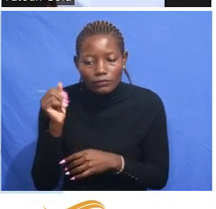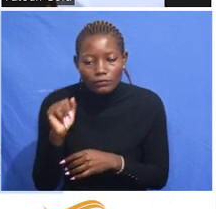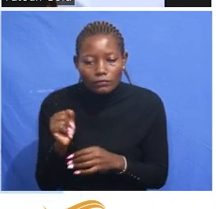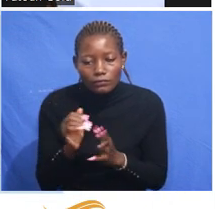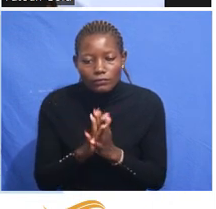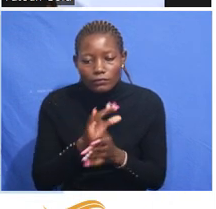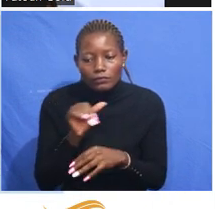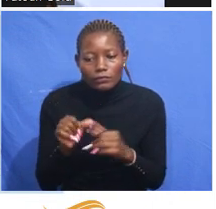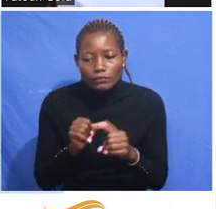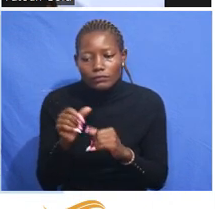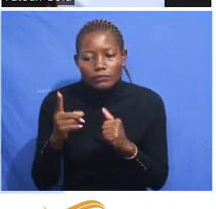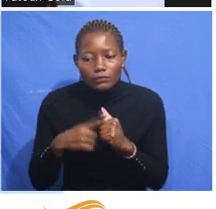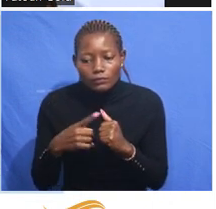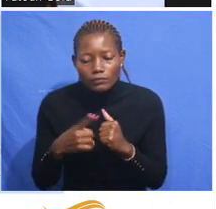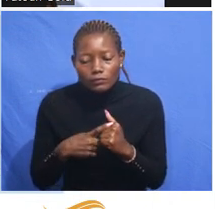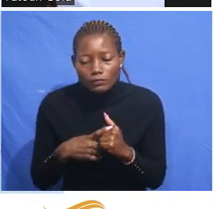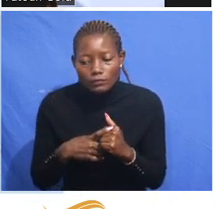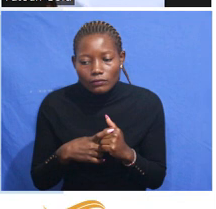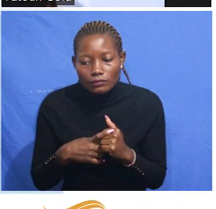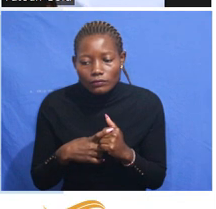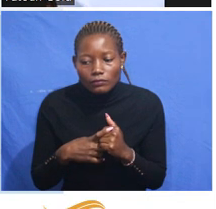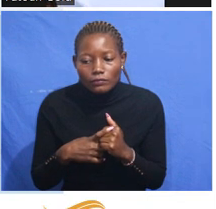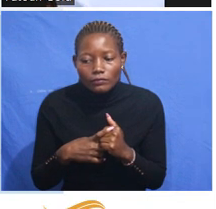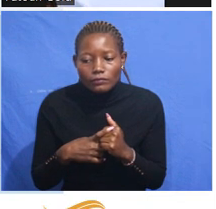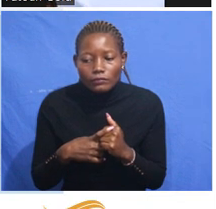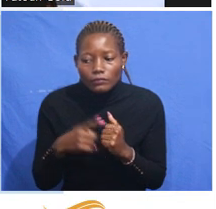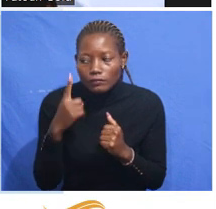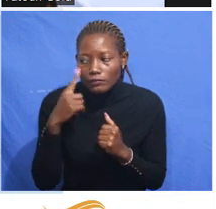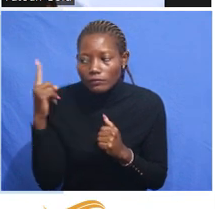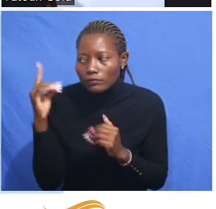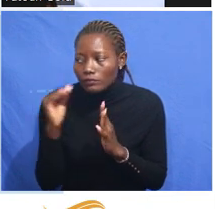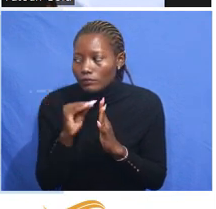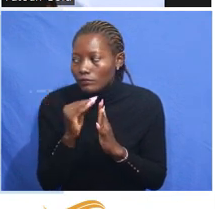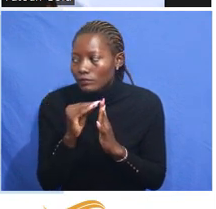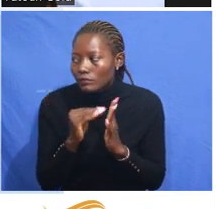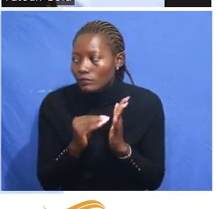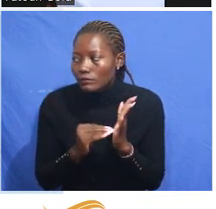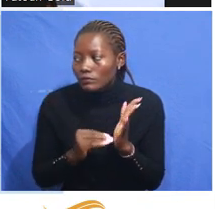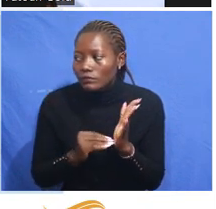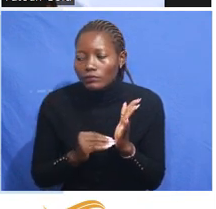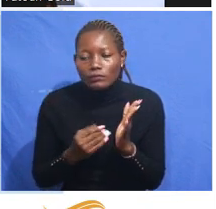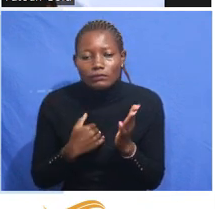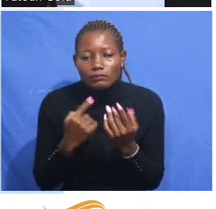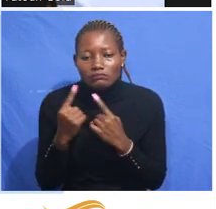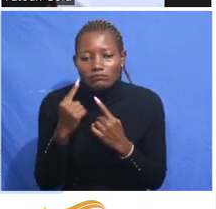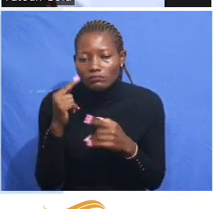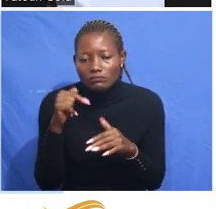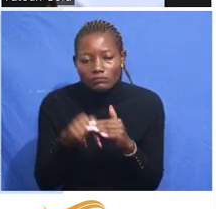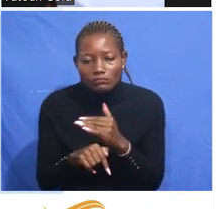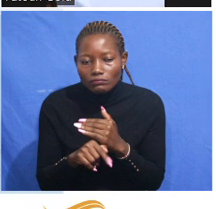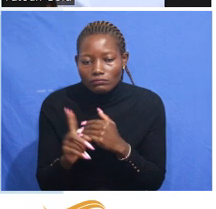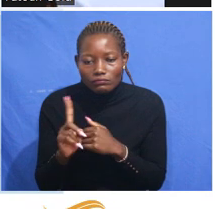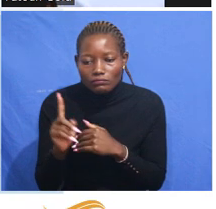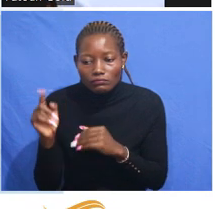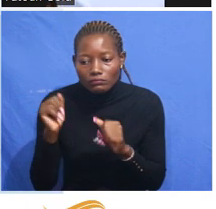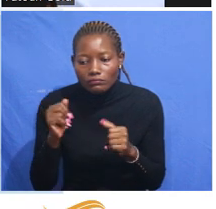there are about 6. I've itemized there on that table. I won't go into the details of the description that you can